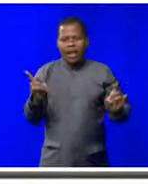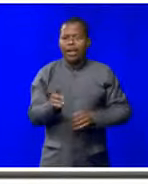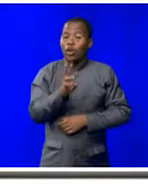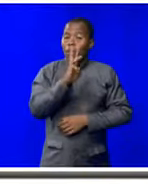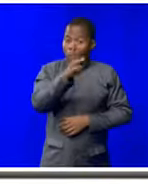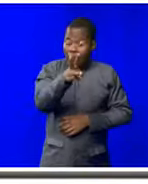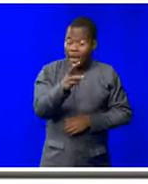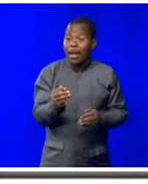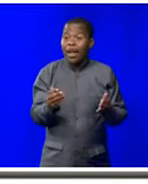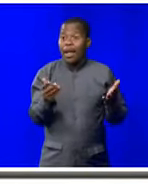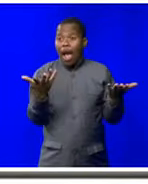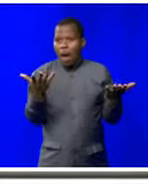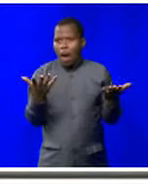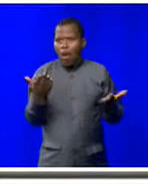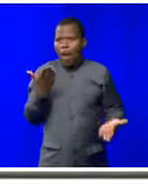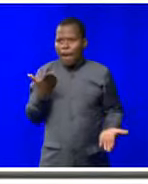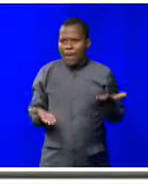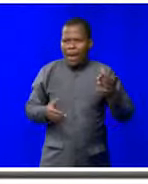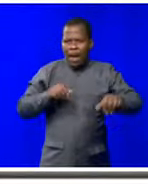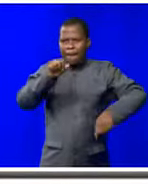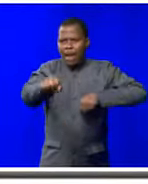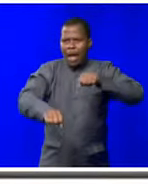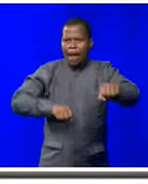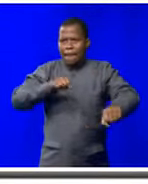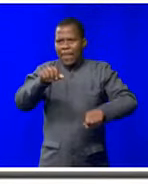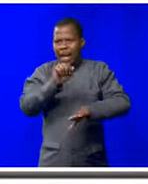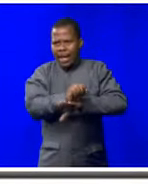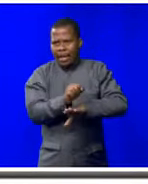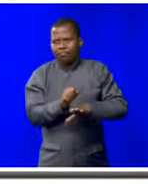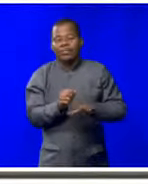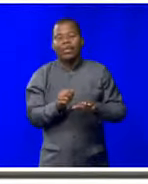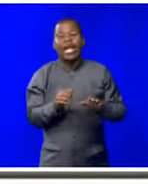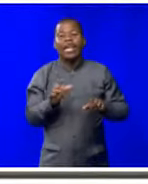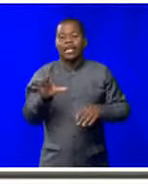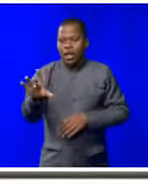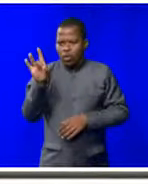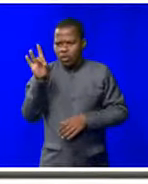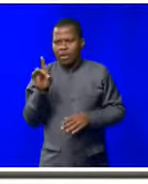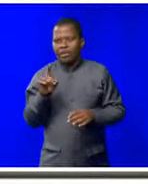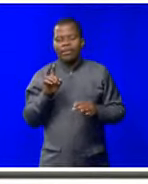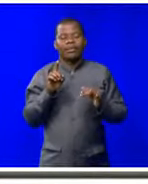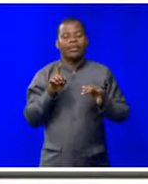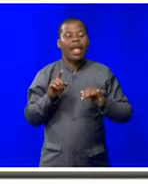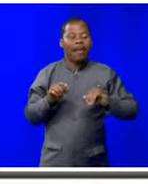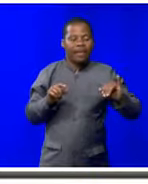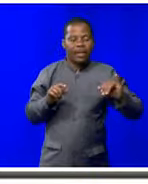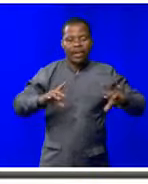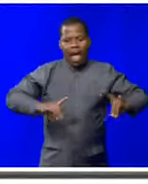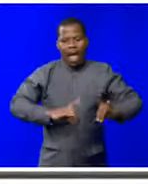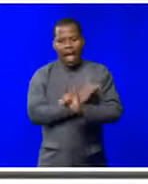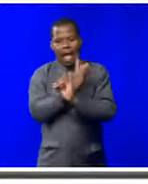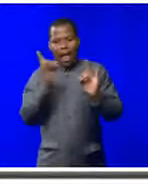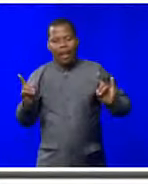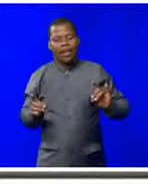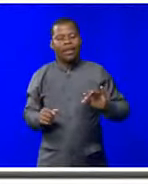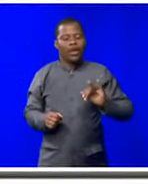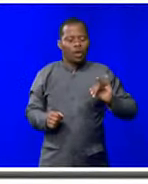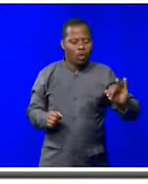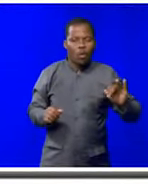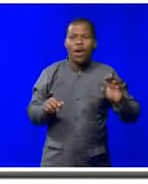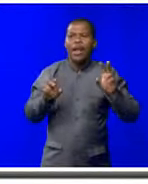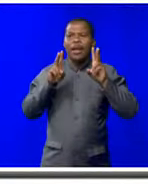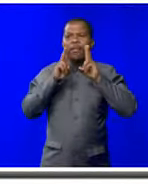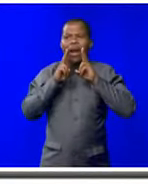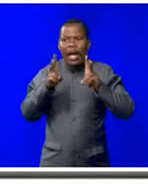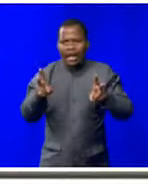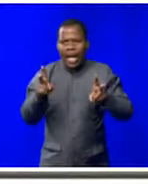index ahulumende, sithina sakhetha nje i-health, saphinde sakhetha ne-tourism. Siyajabula ke lokho ukuthi